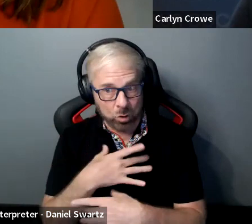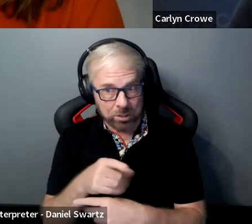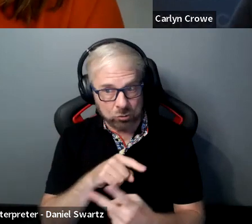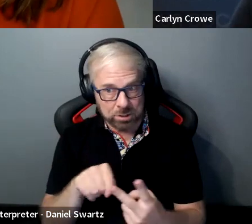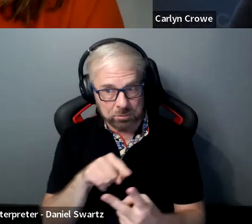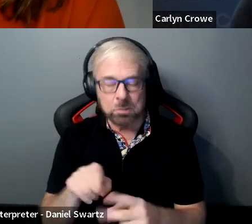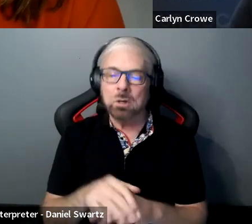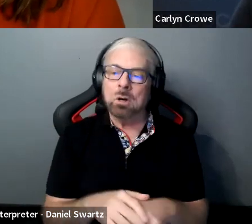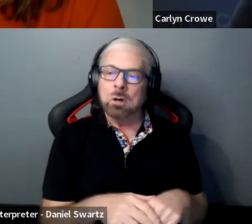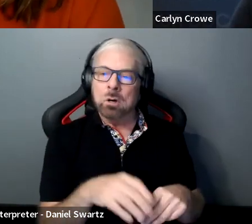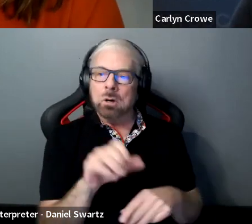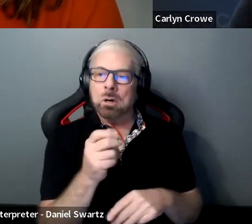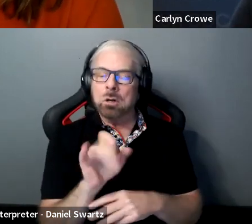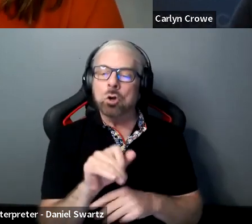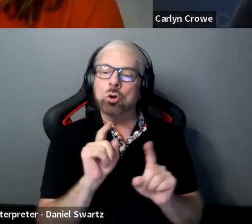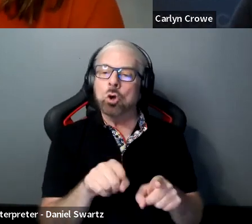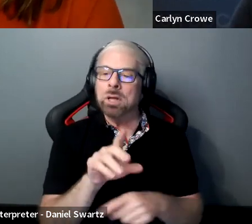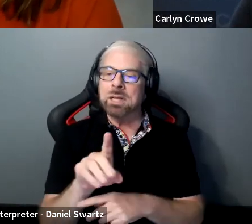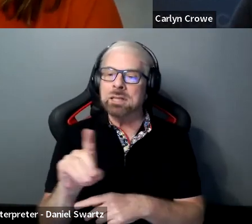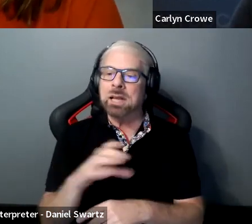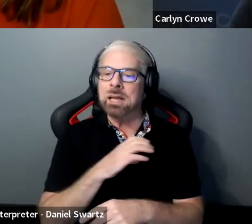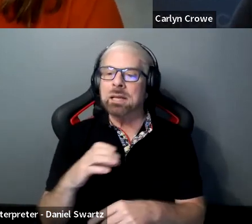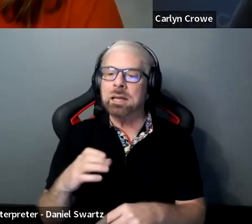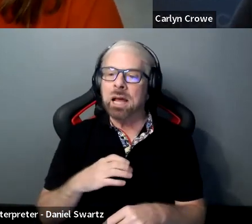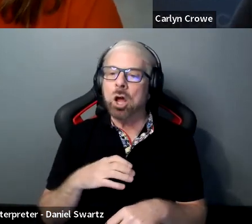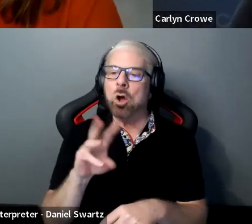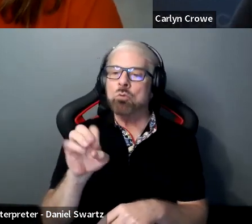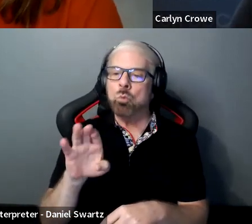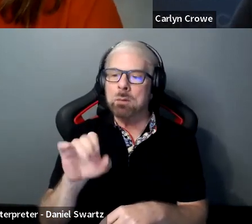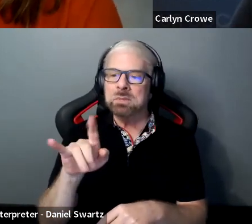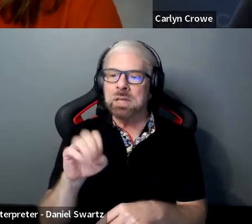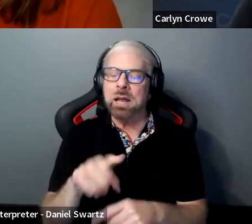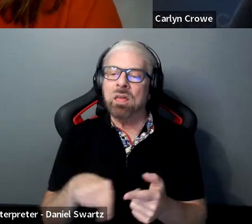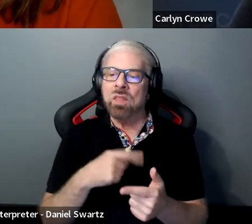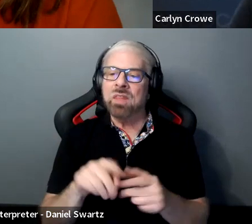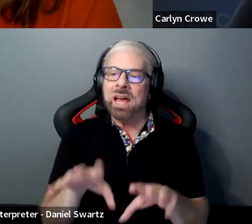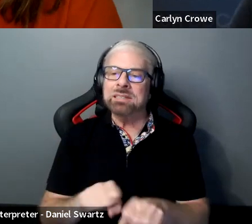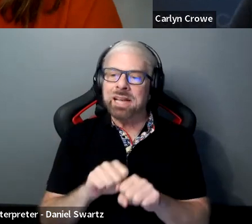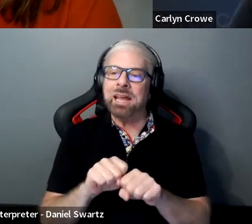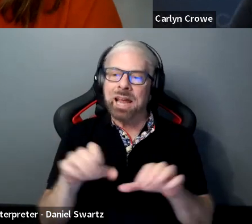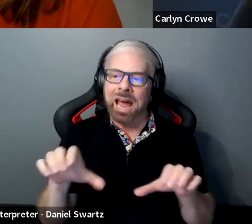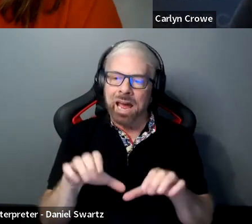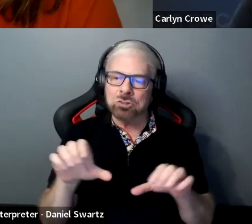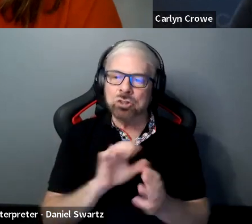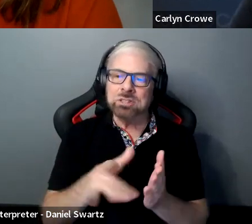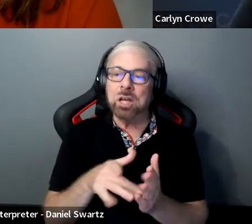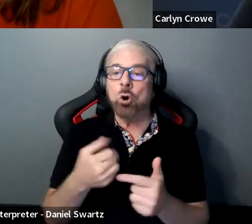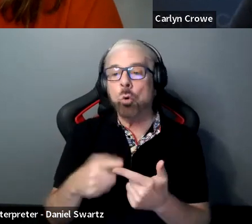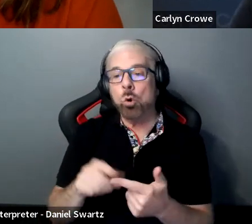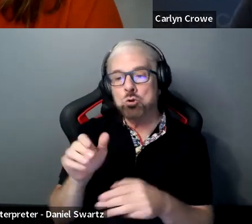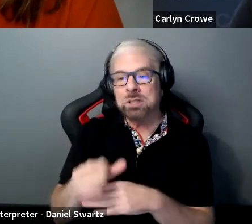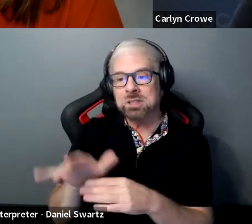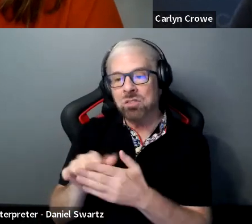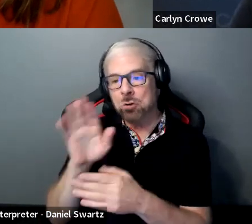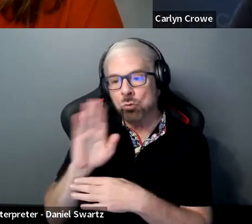Yeah, and if you go to the DD Council website, you can use our Take Action Center to do that, or you can just send it to them directly. I